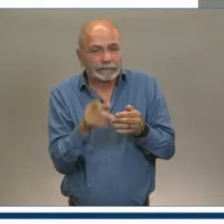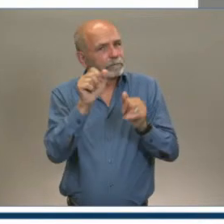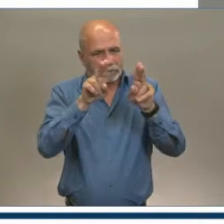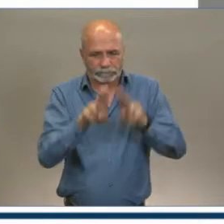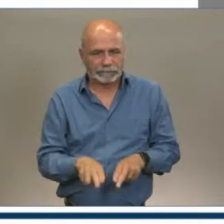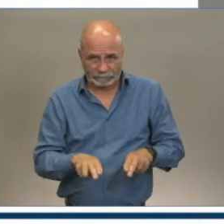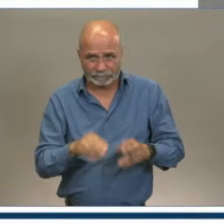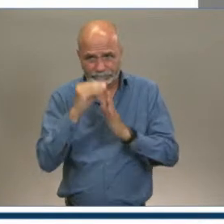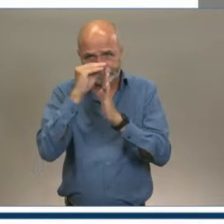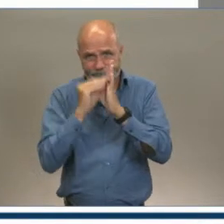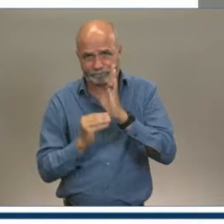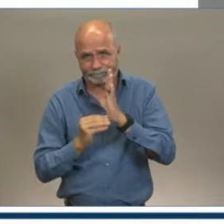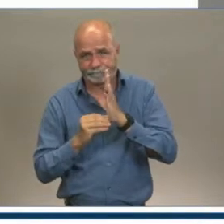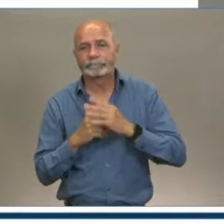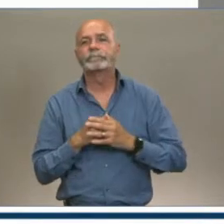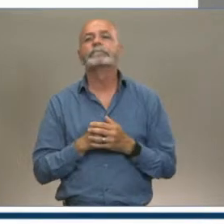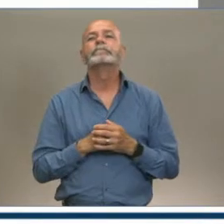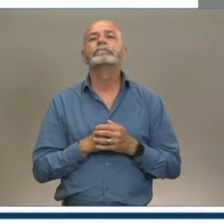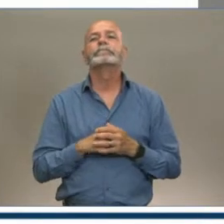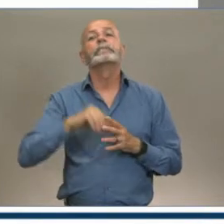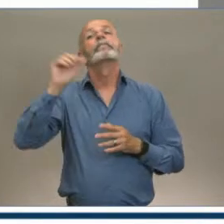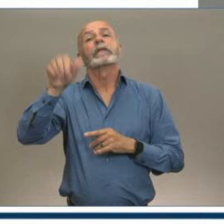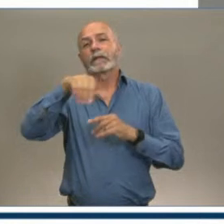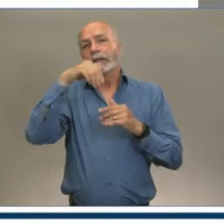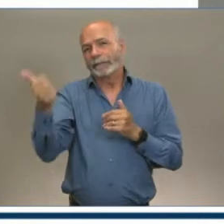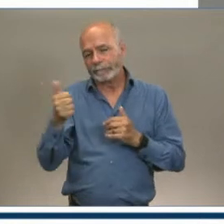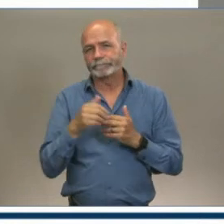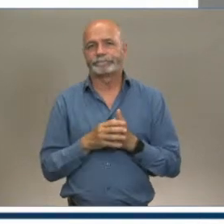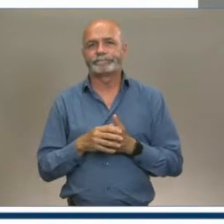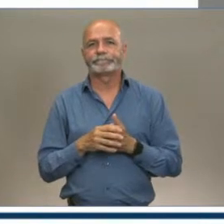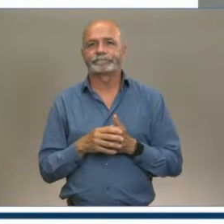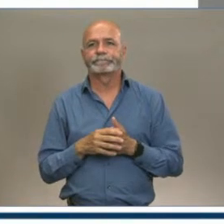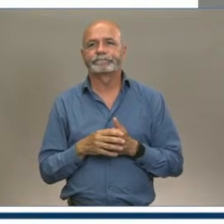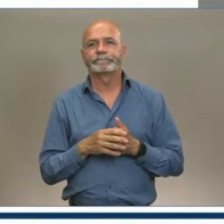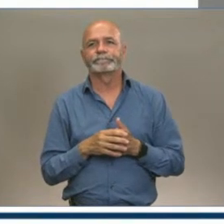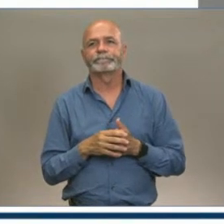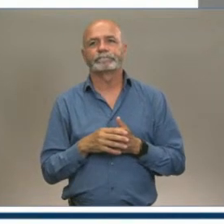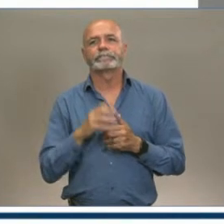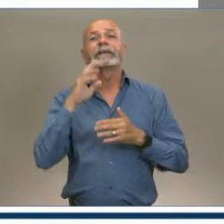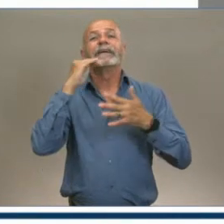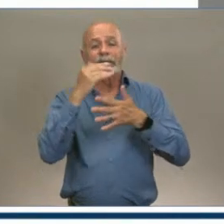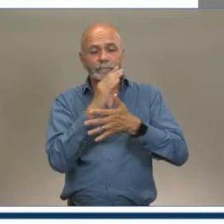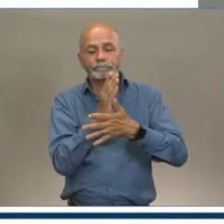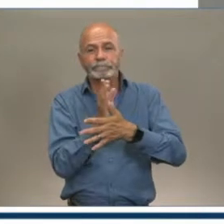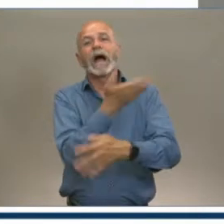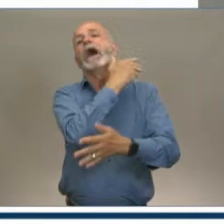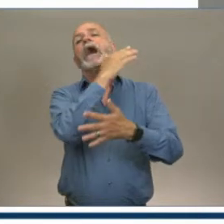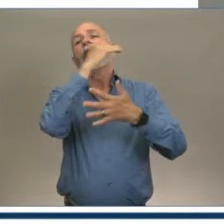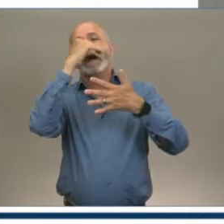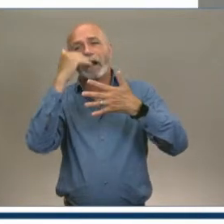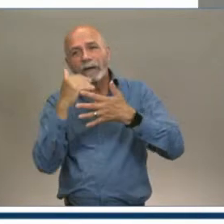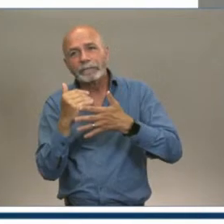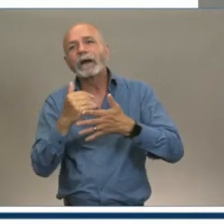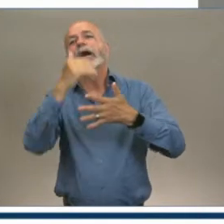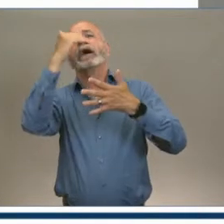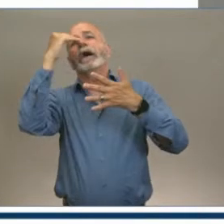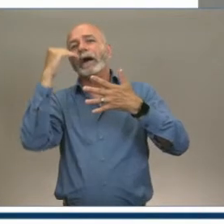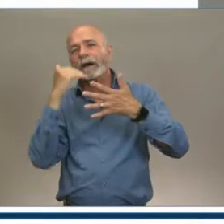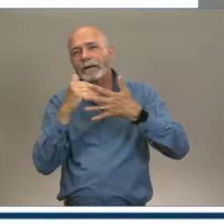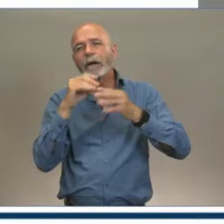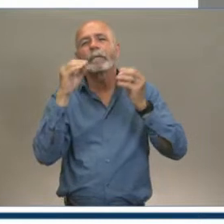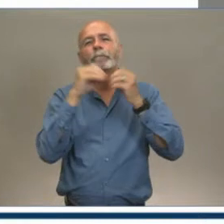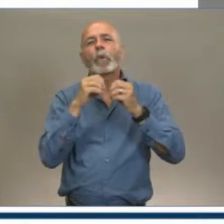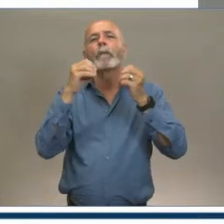Now here's some more of the other key restrictions. Each phase will gradually increase gathering limits. So starting tomorrow,